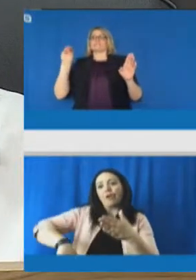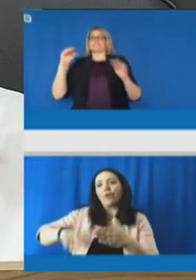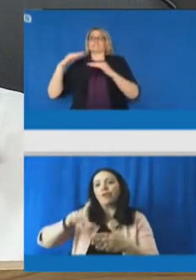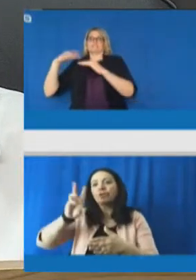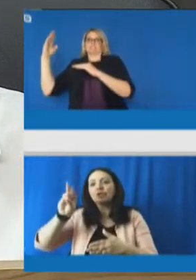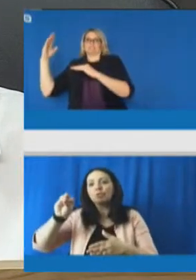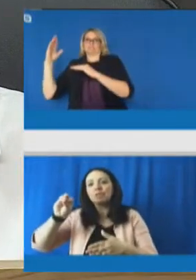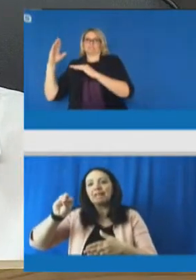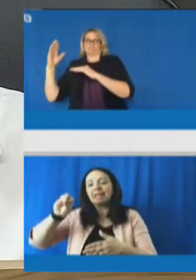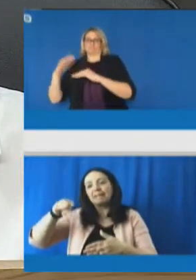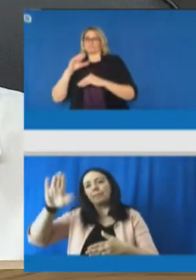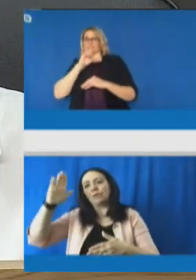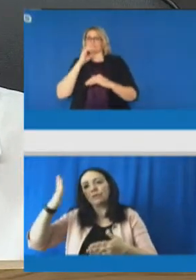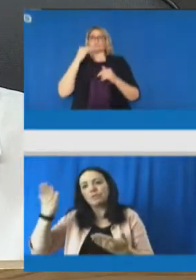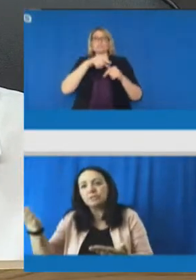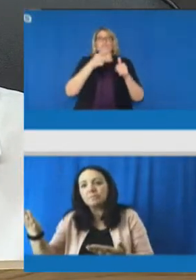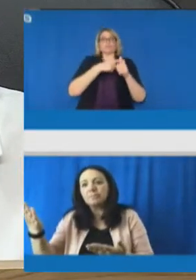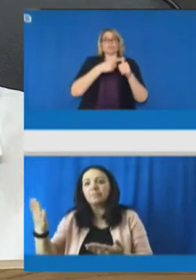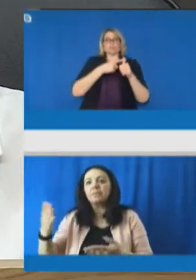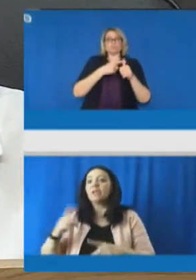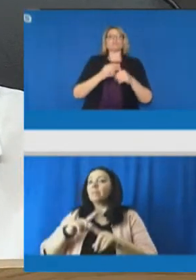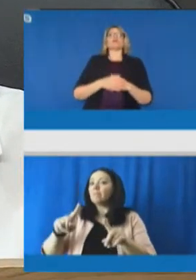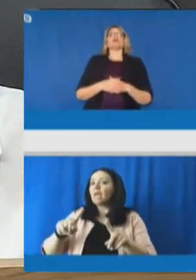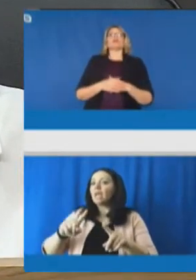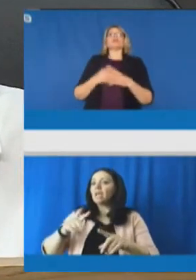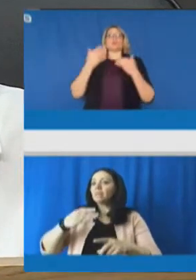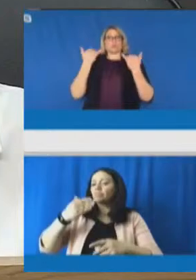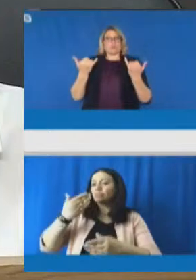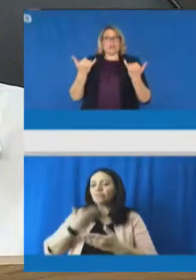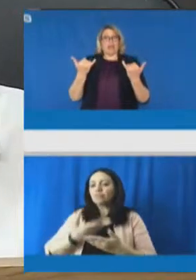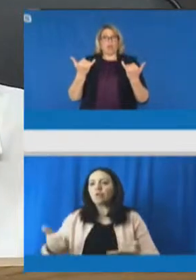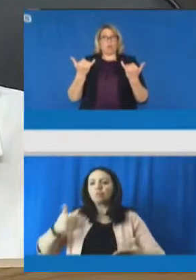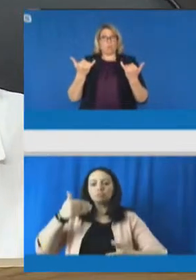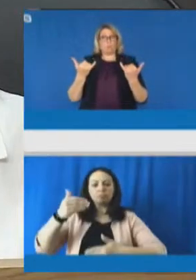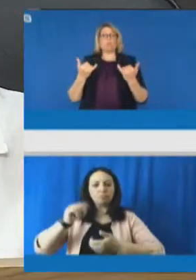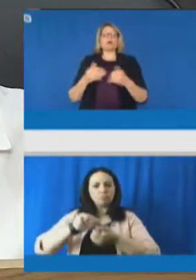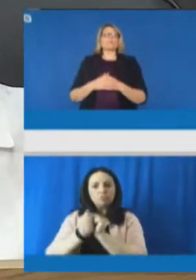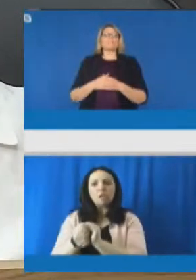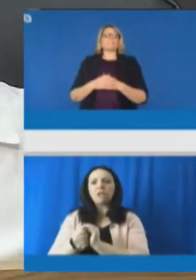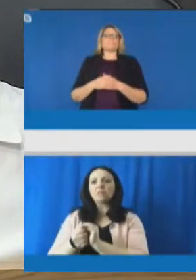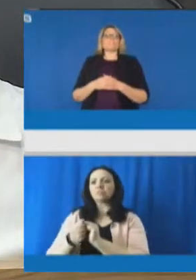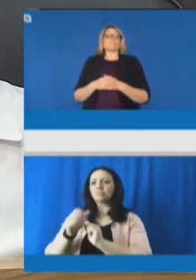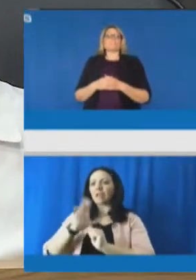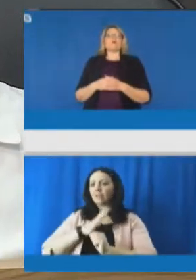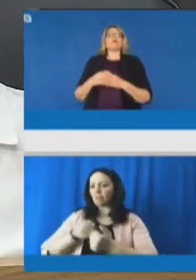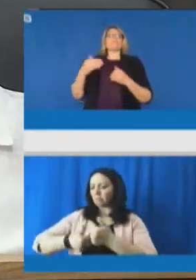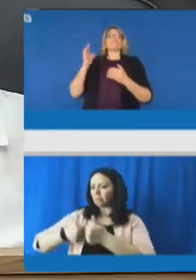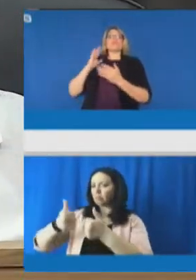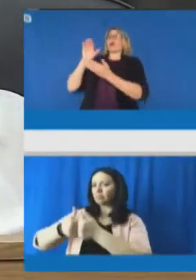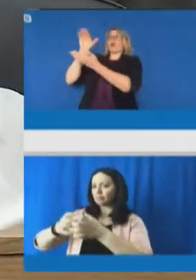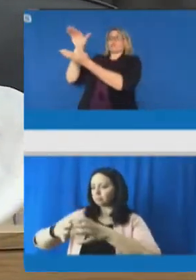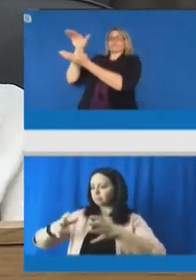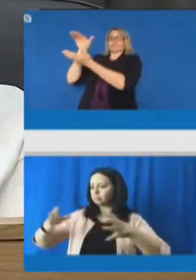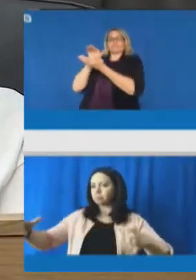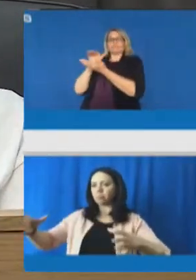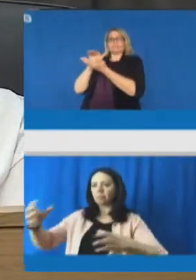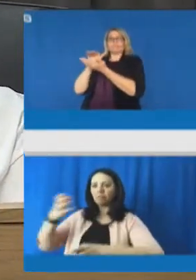earlier. That's really the short of it. Thank you, Mr. Harris. Marie Sutherland from CBC.